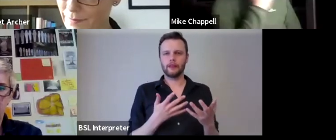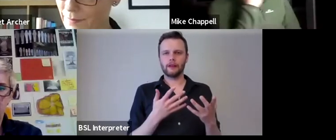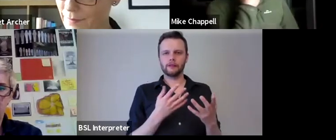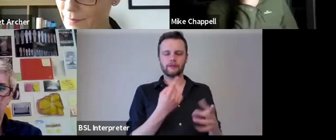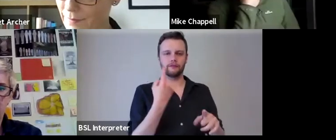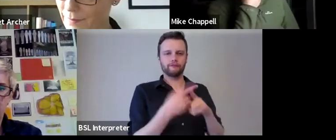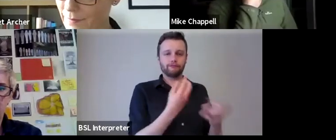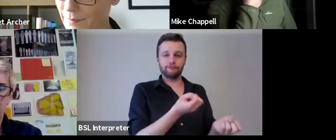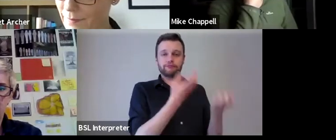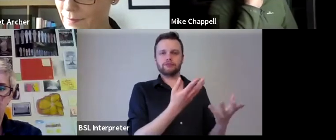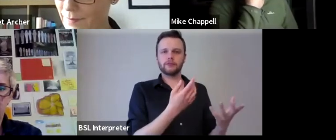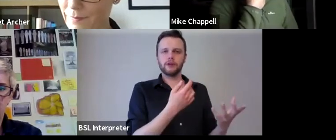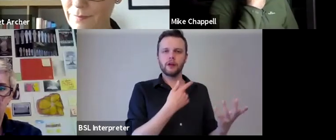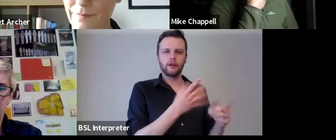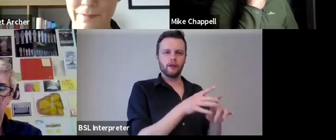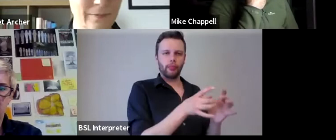and these